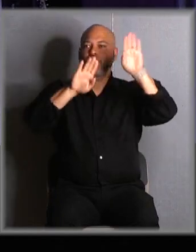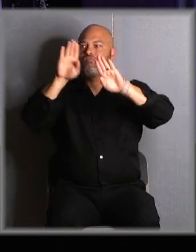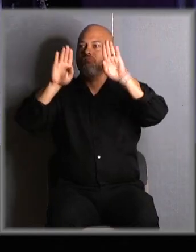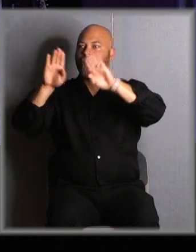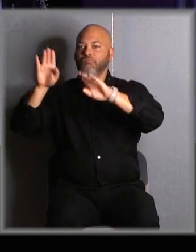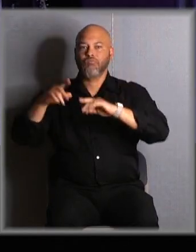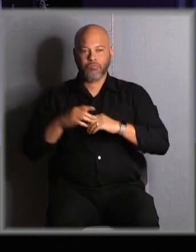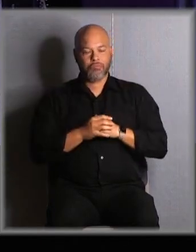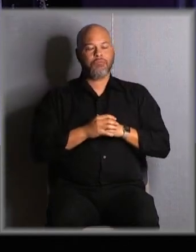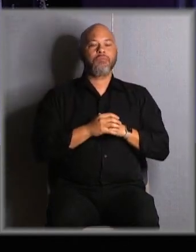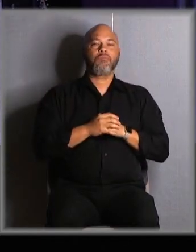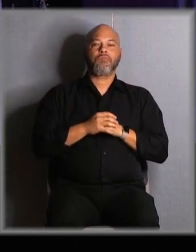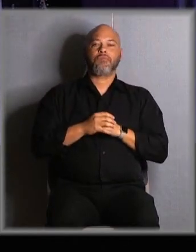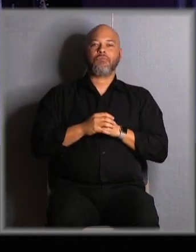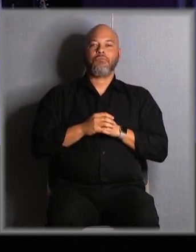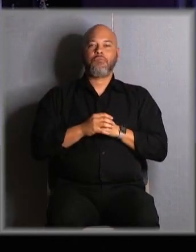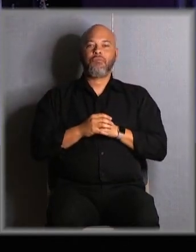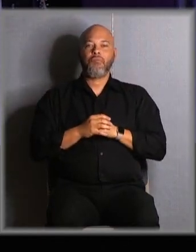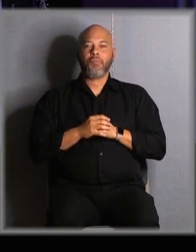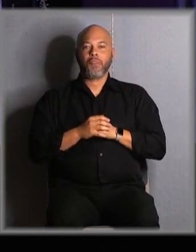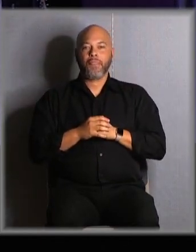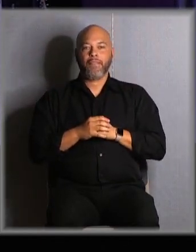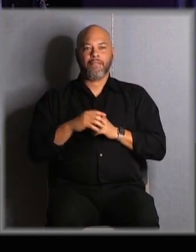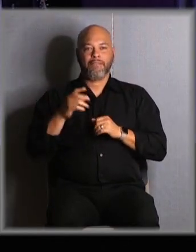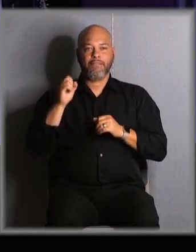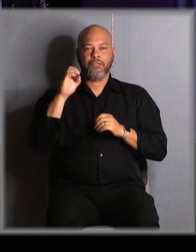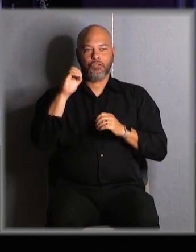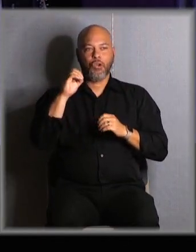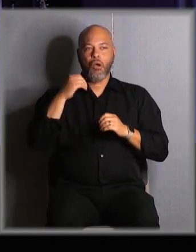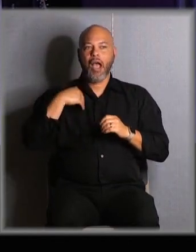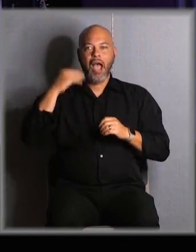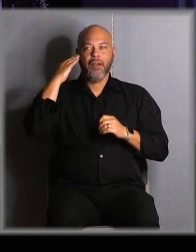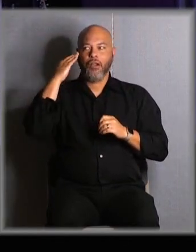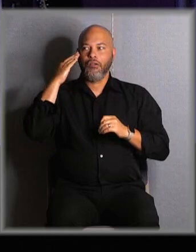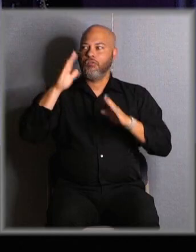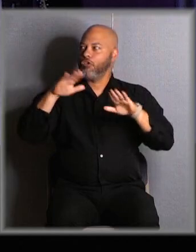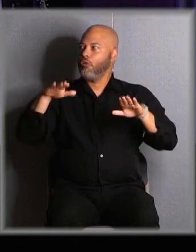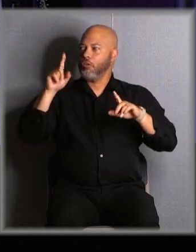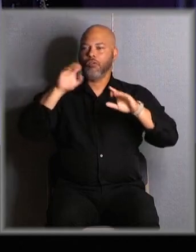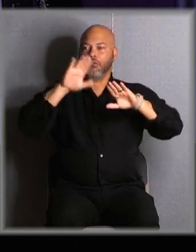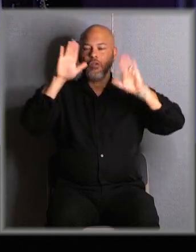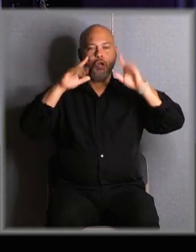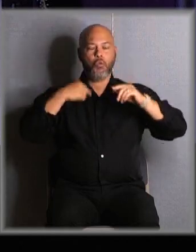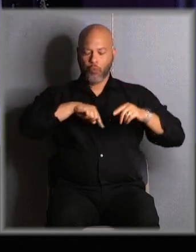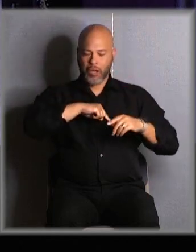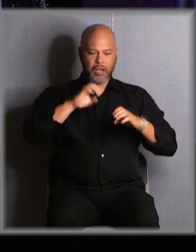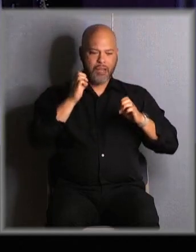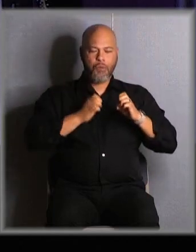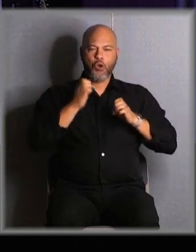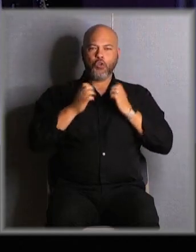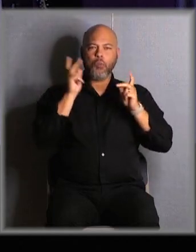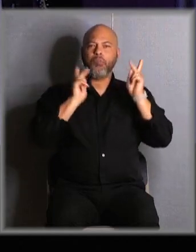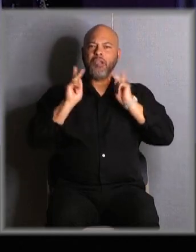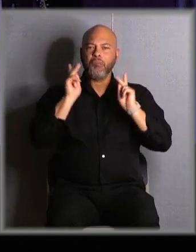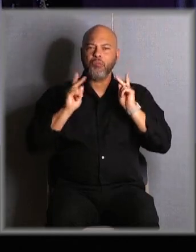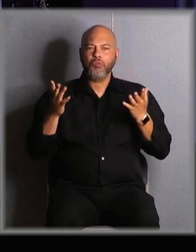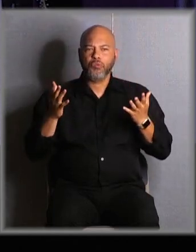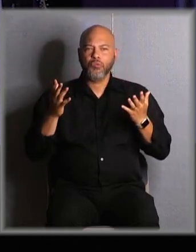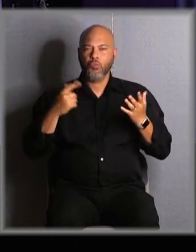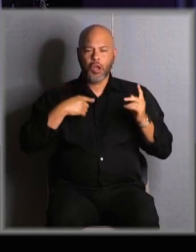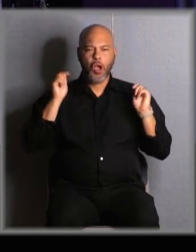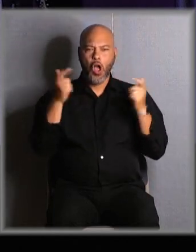on living. Your children. See, so come on. We are emotional. I'm trying to help us make sure we all